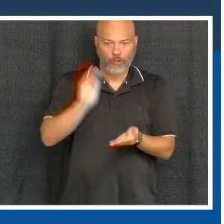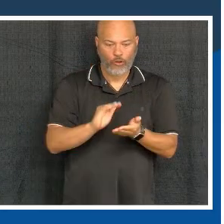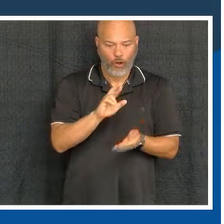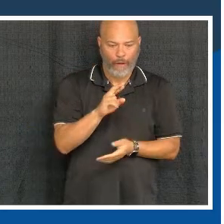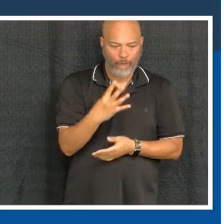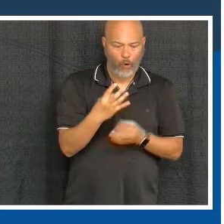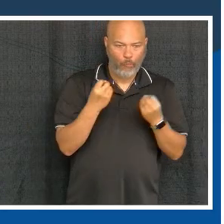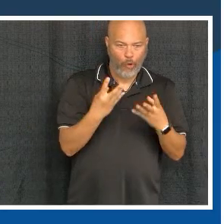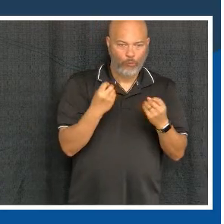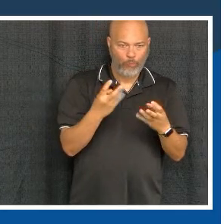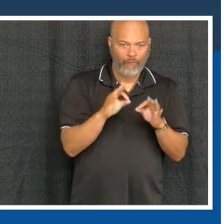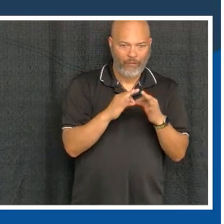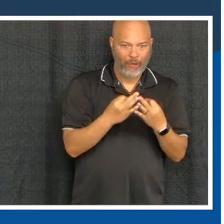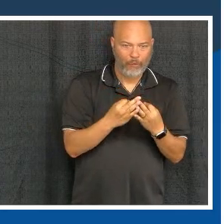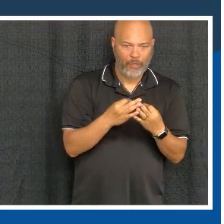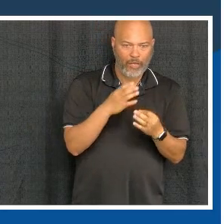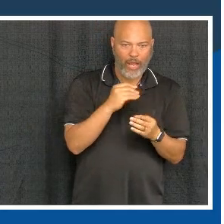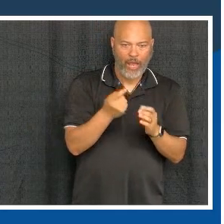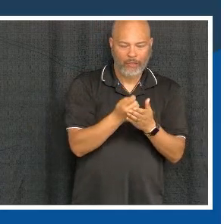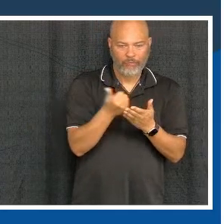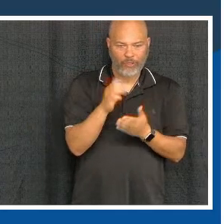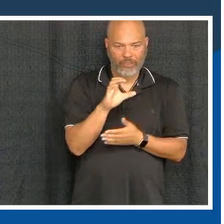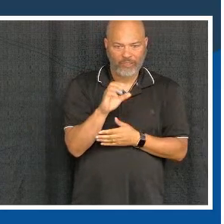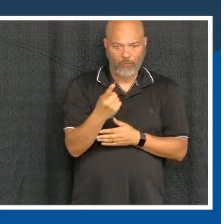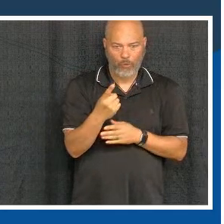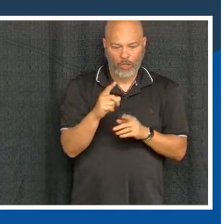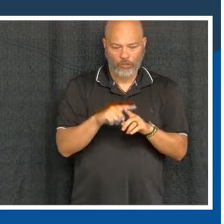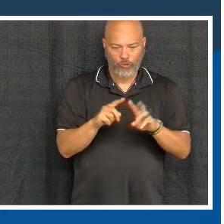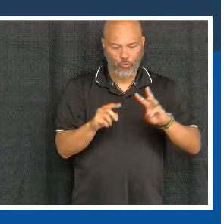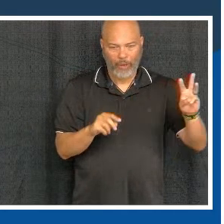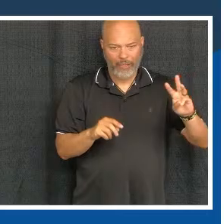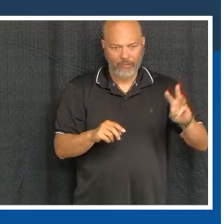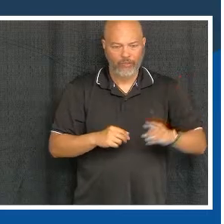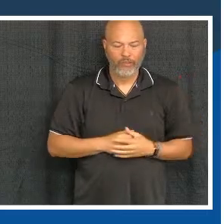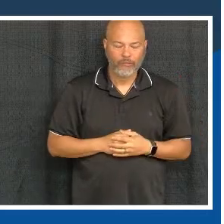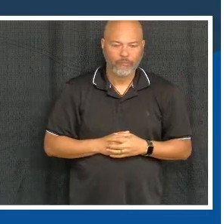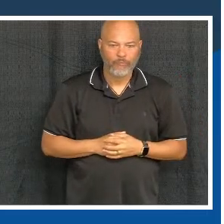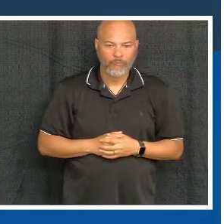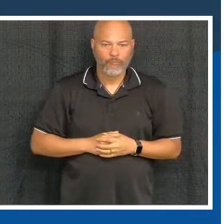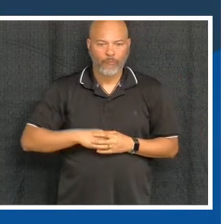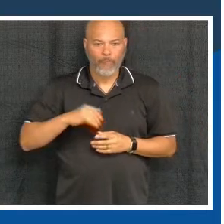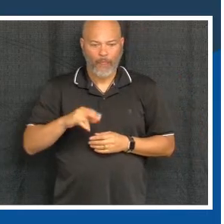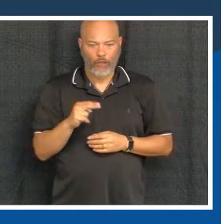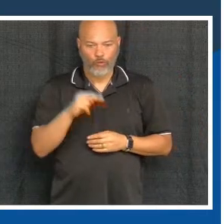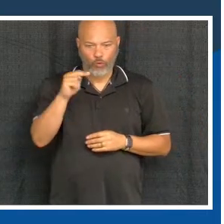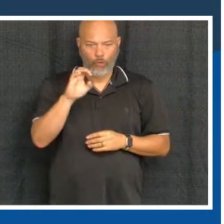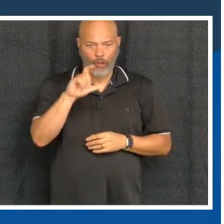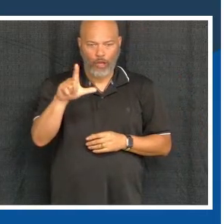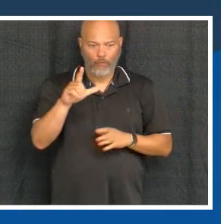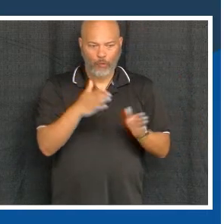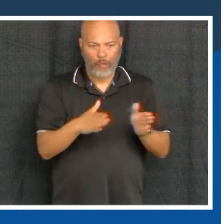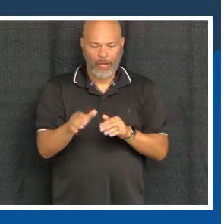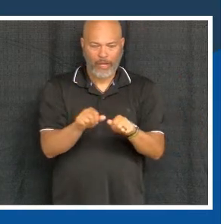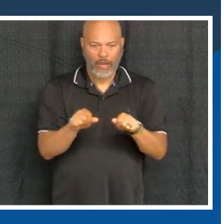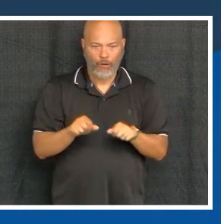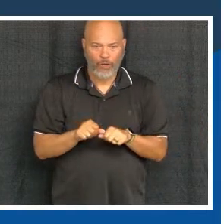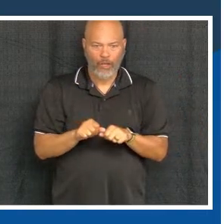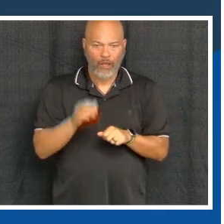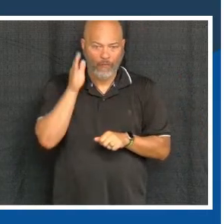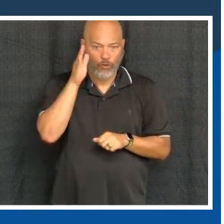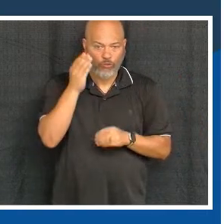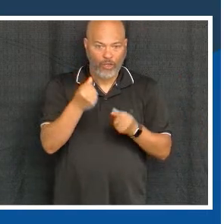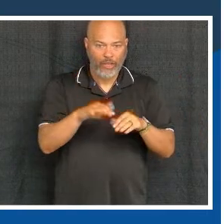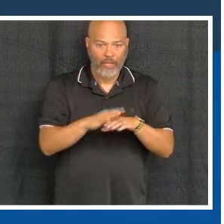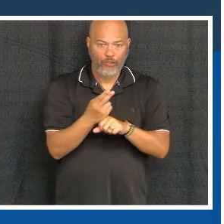R4 multifamily and elimination of the C1 parcel to the west. This is in the North Clarksville planning area. The future land